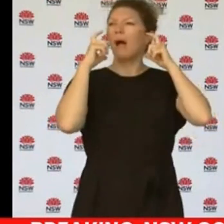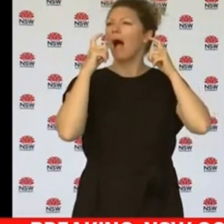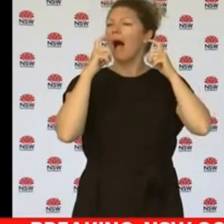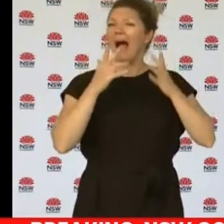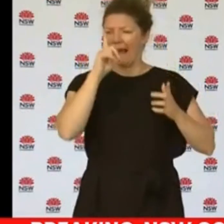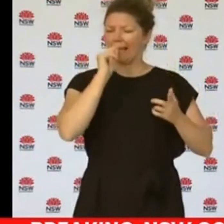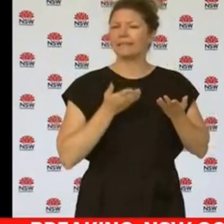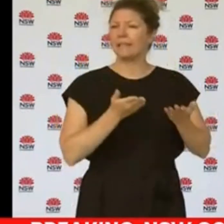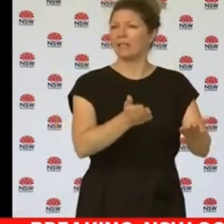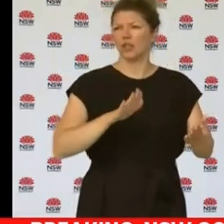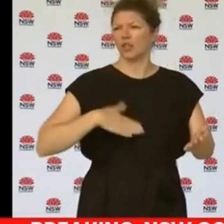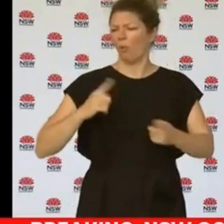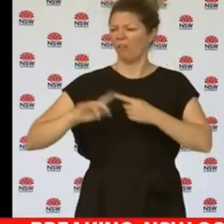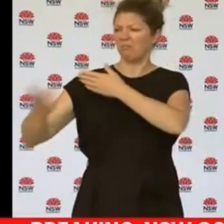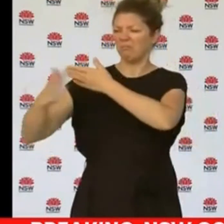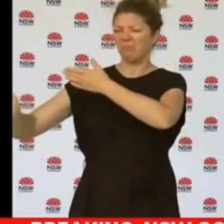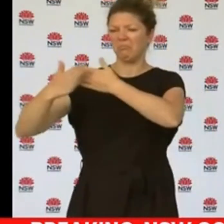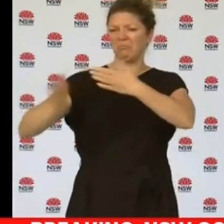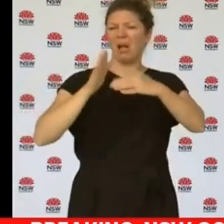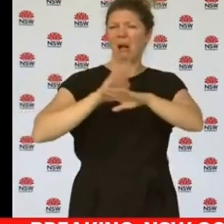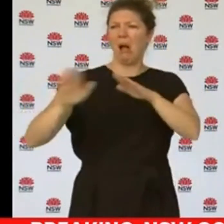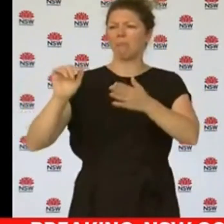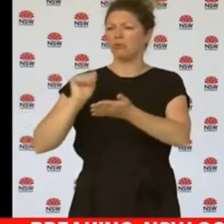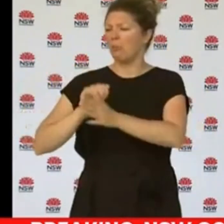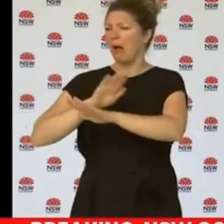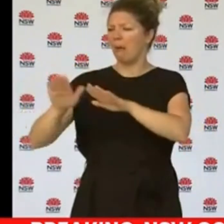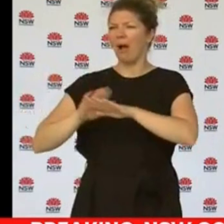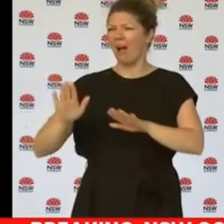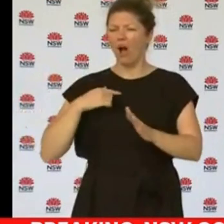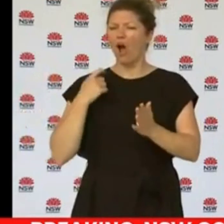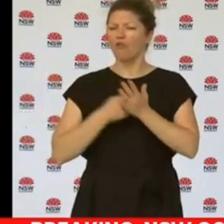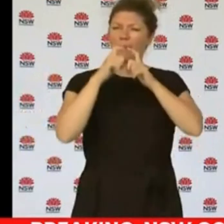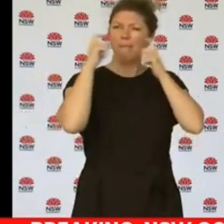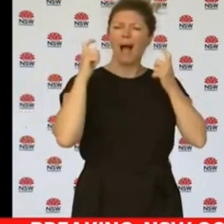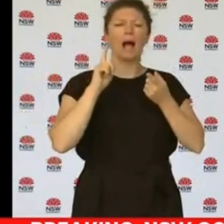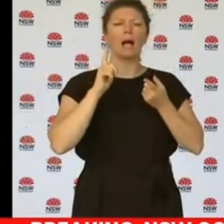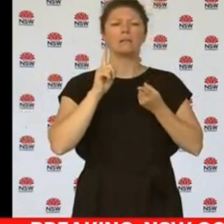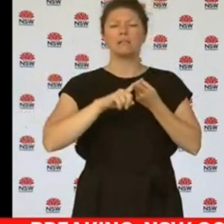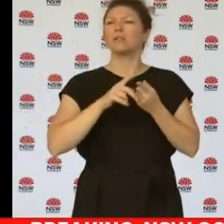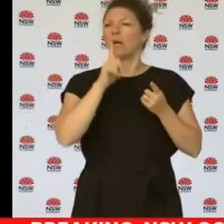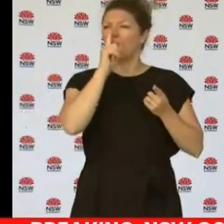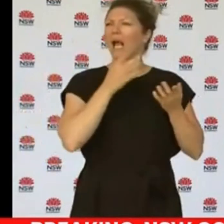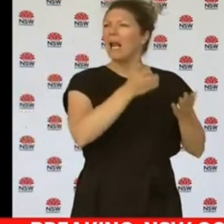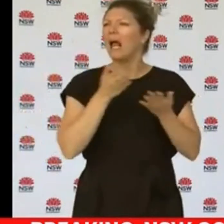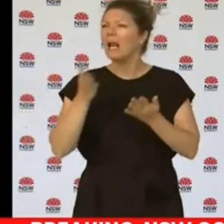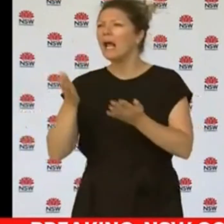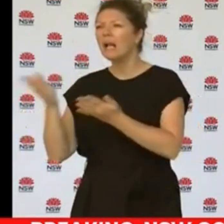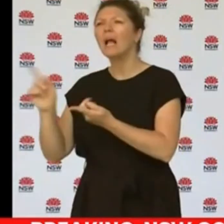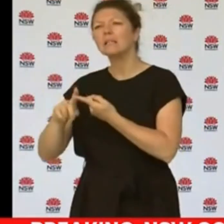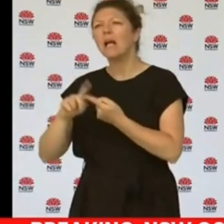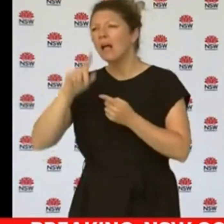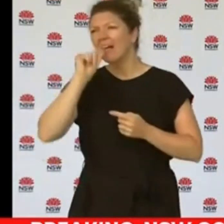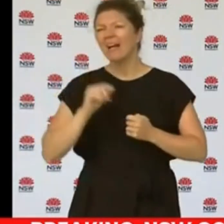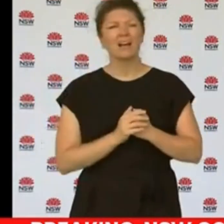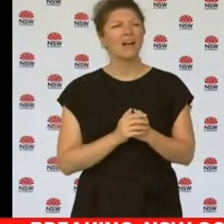continue. So as the pandemic continues, we're learning more, we're adjusting our settings. But let me also be clear, I